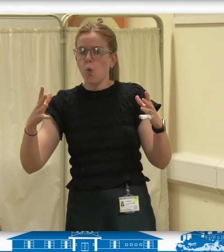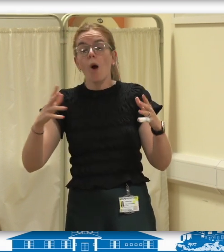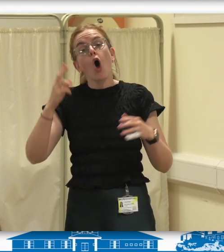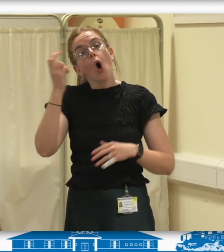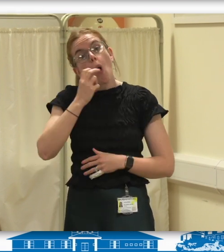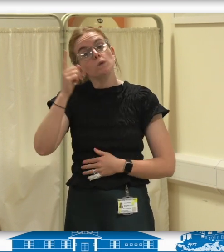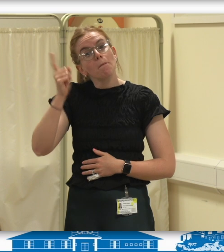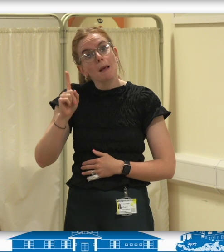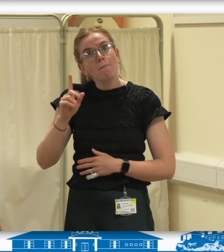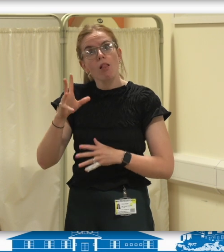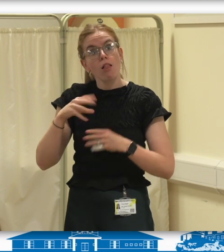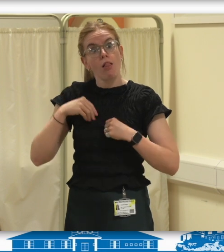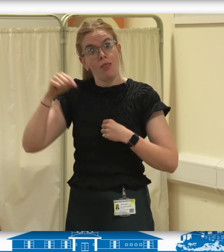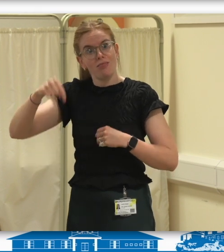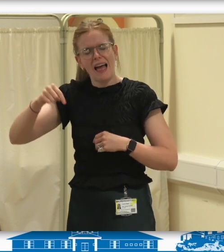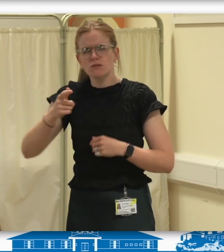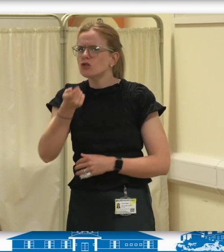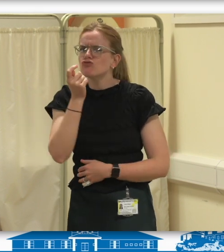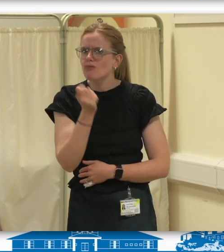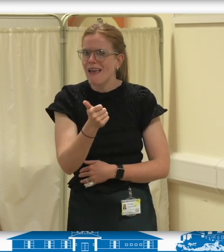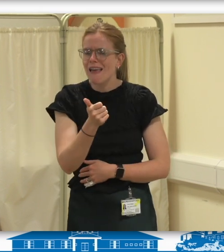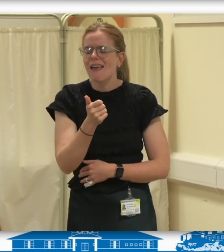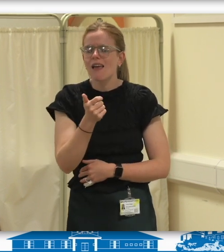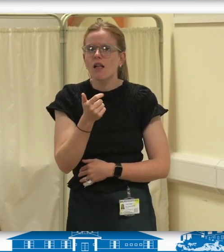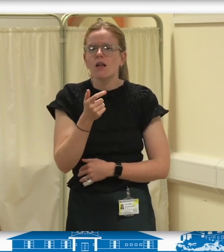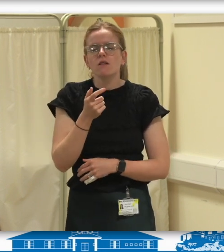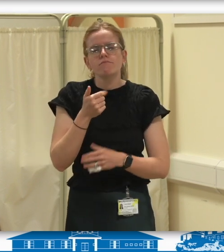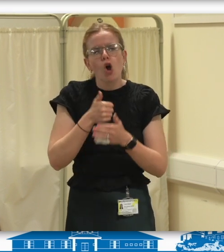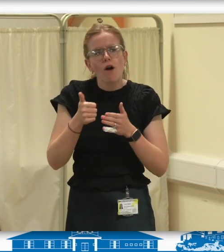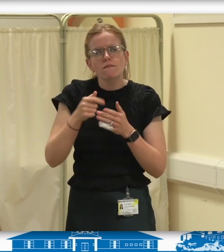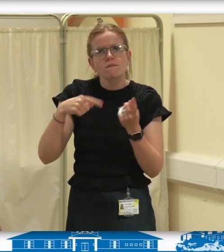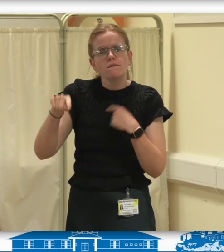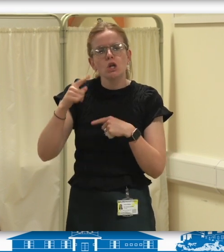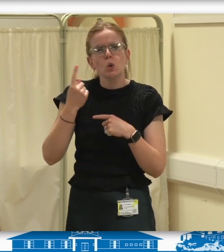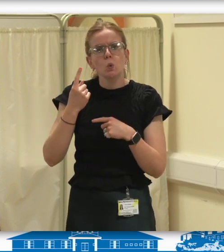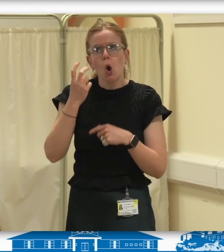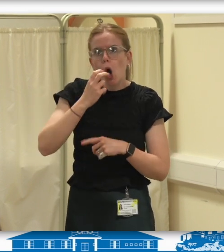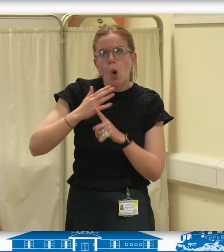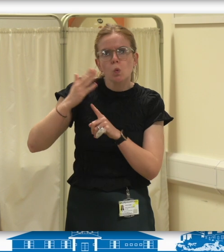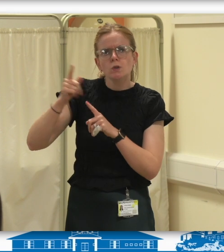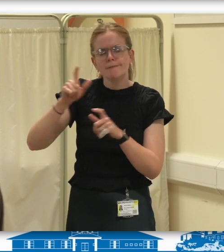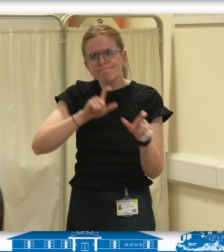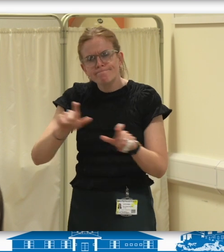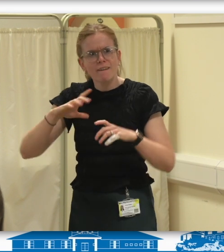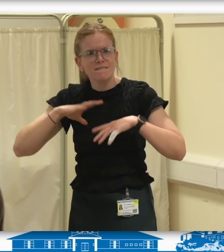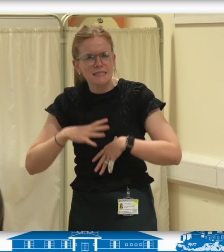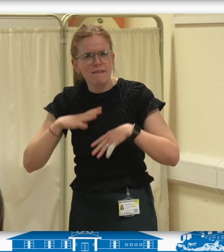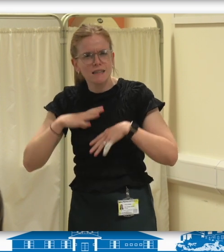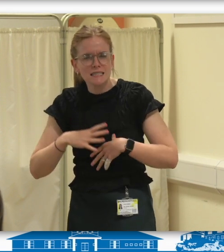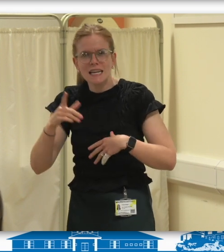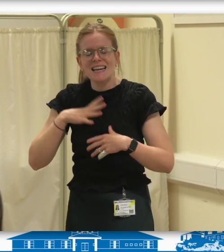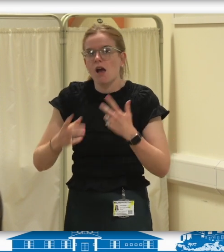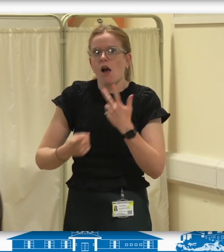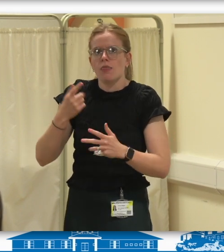rare. And so often older people with persistent fatigue will need many more tests to exclude